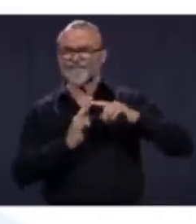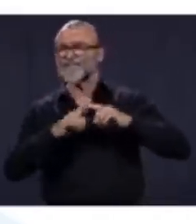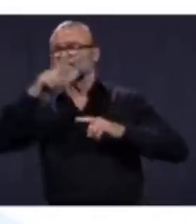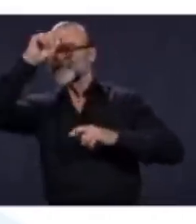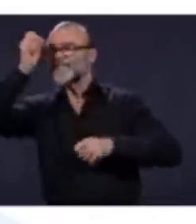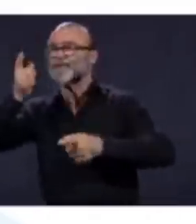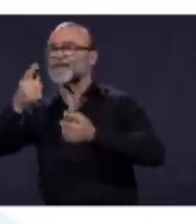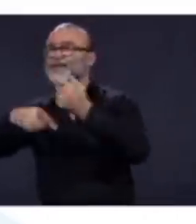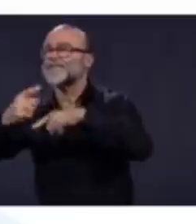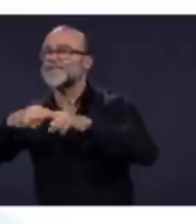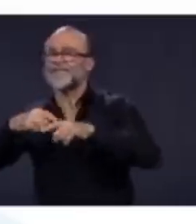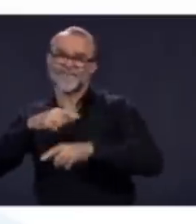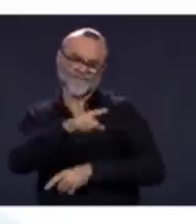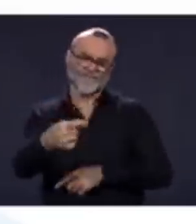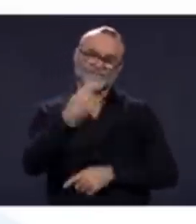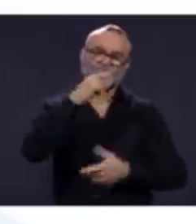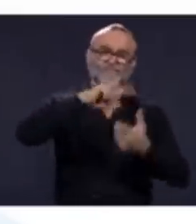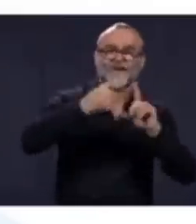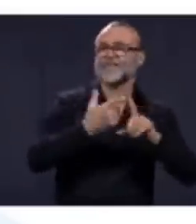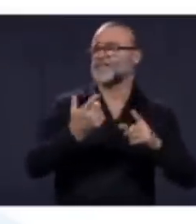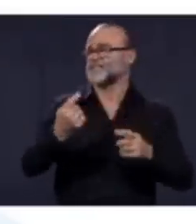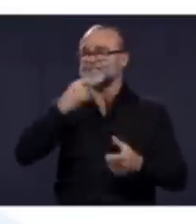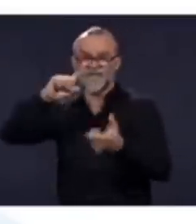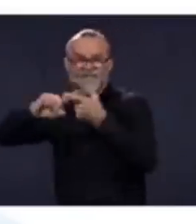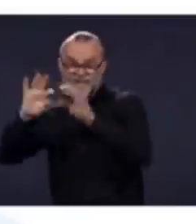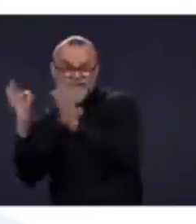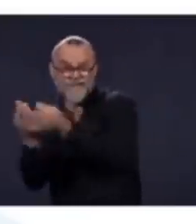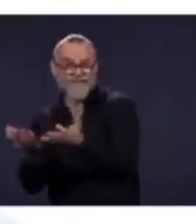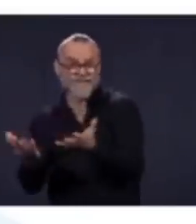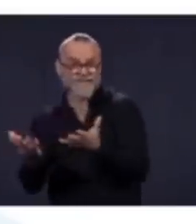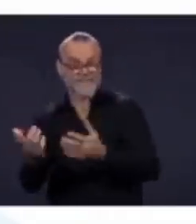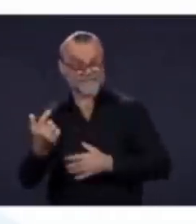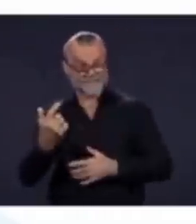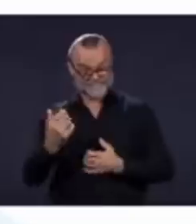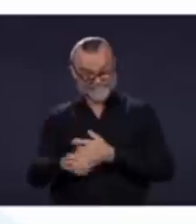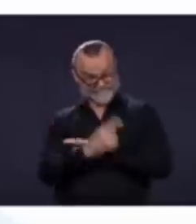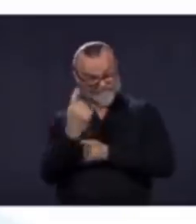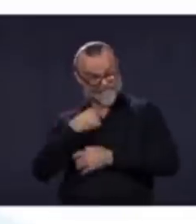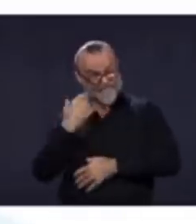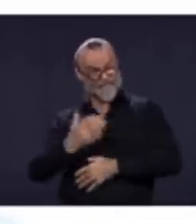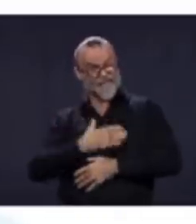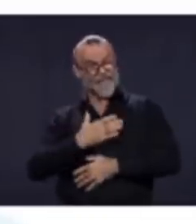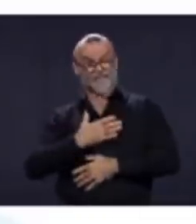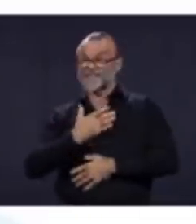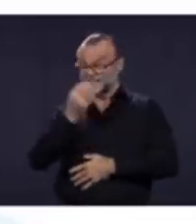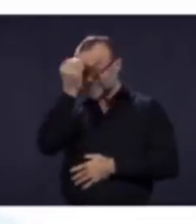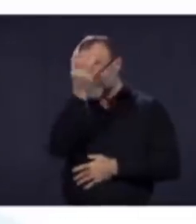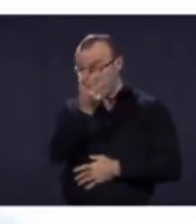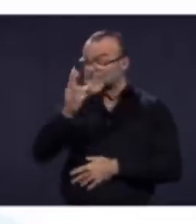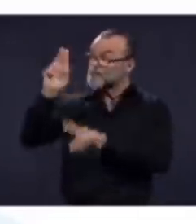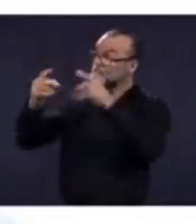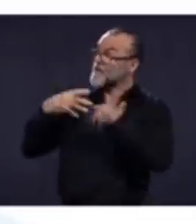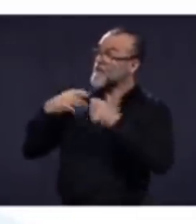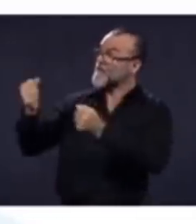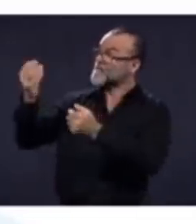our friends, we miss our families. That's why I'm very happy to say that public health has given us the green light to